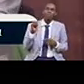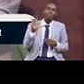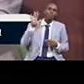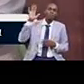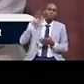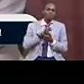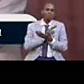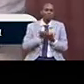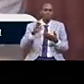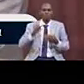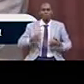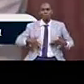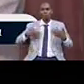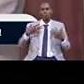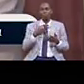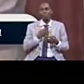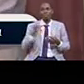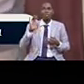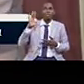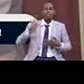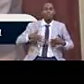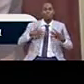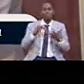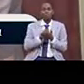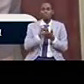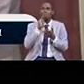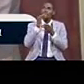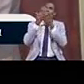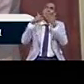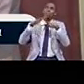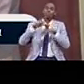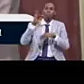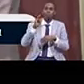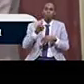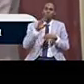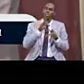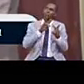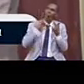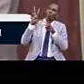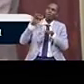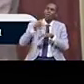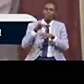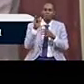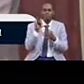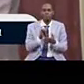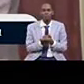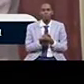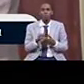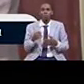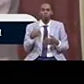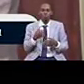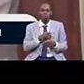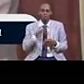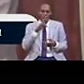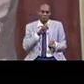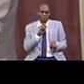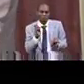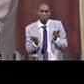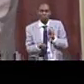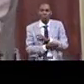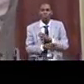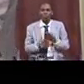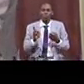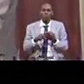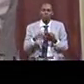life, and his life that was heavenly, and you're beholding that as in a glass. We are changed into the